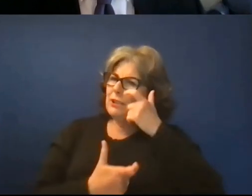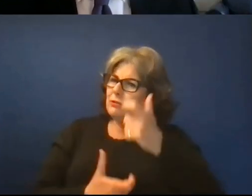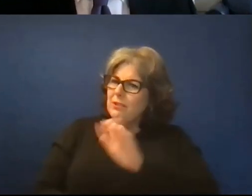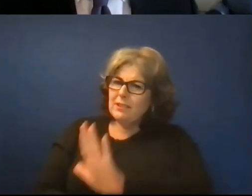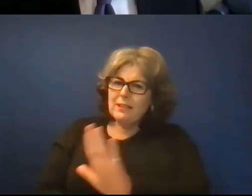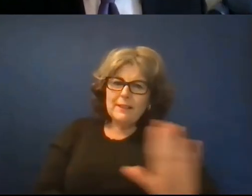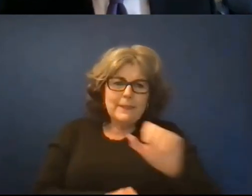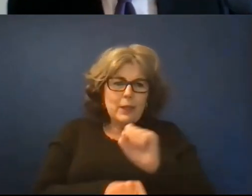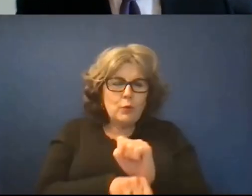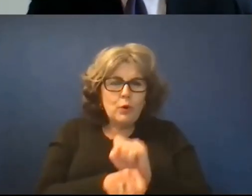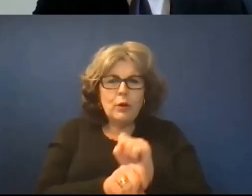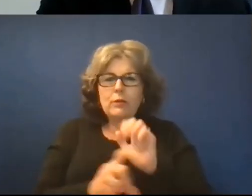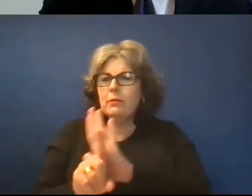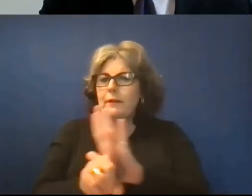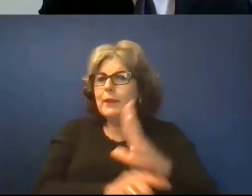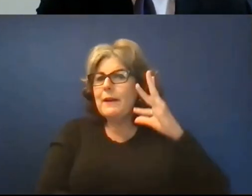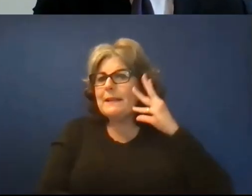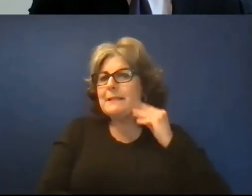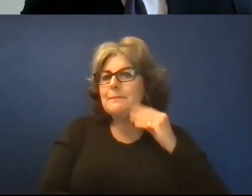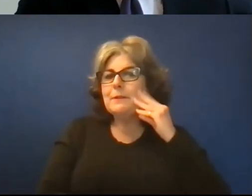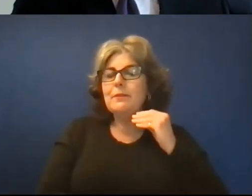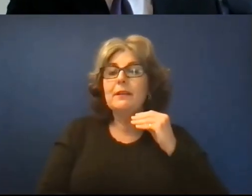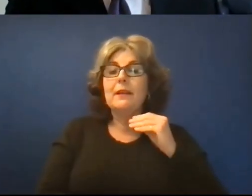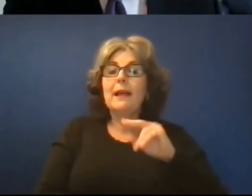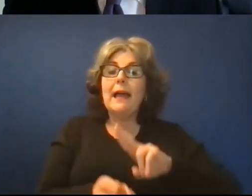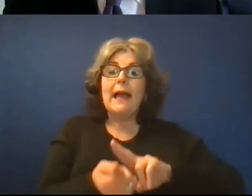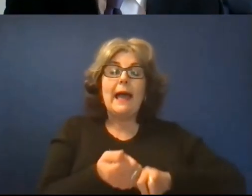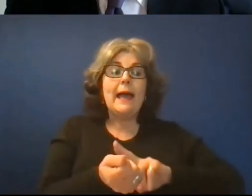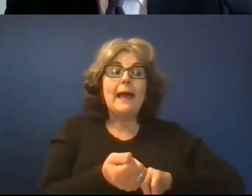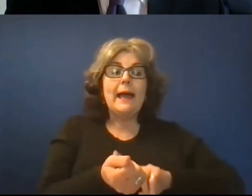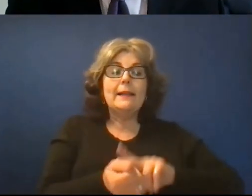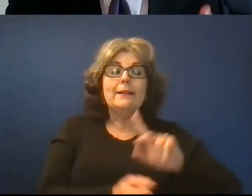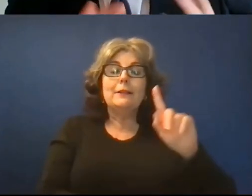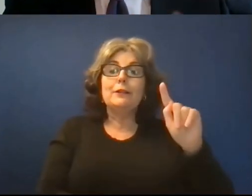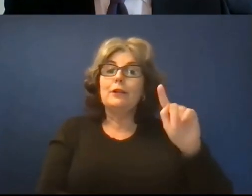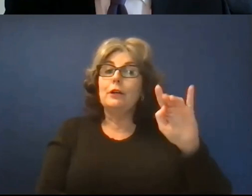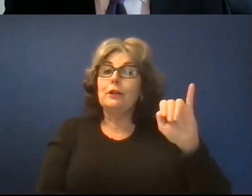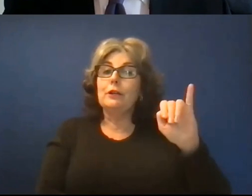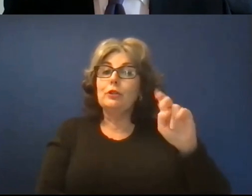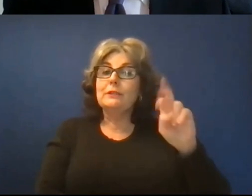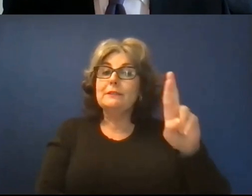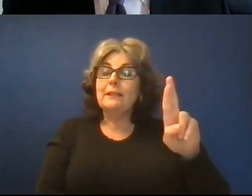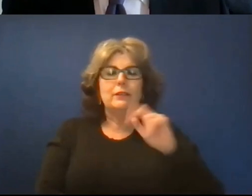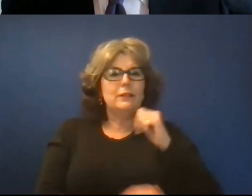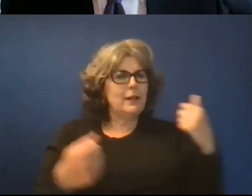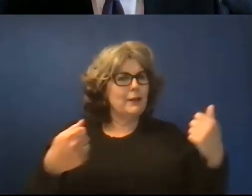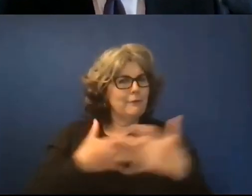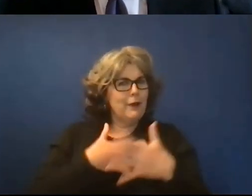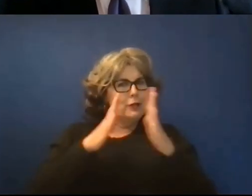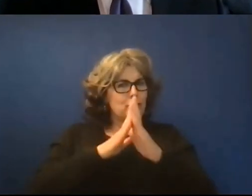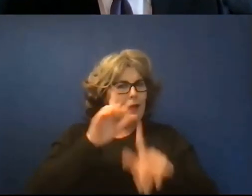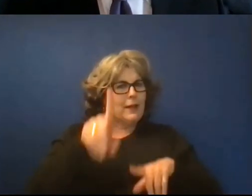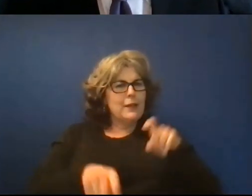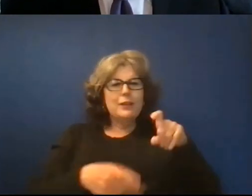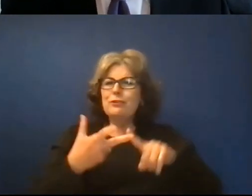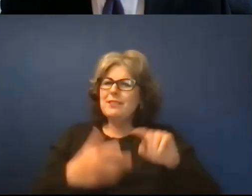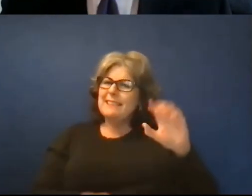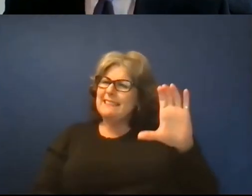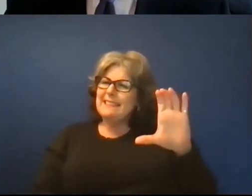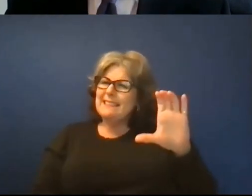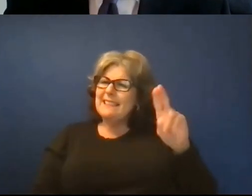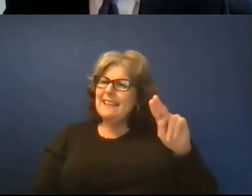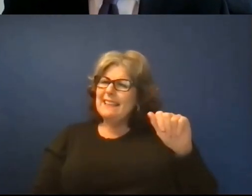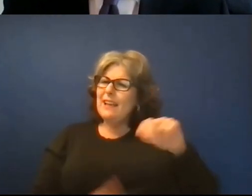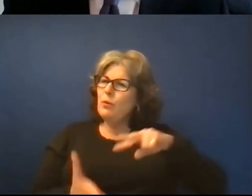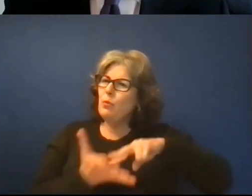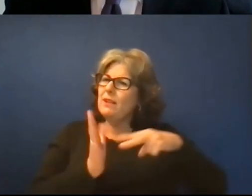or that they've done. And a question for Nurse Tenner real quick, because again, I want to make sure that we're not afraid to ask questions. So you said CNA. Can you tell